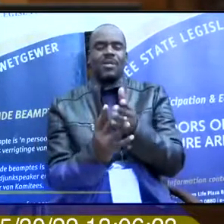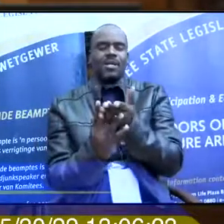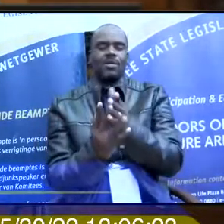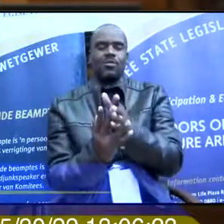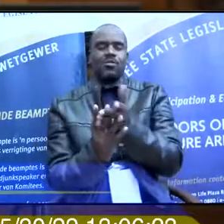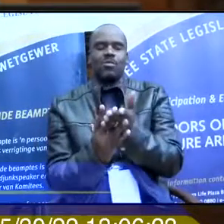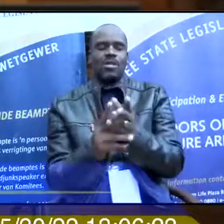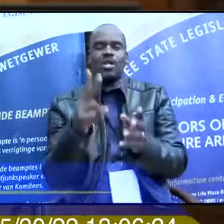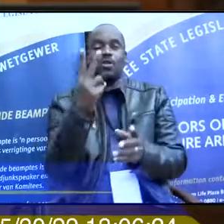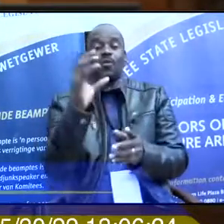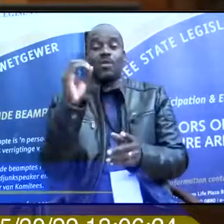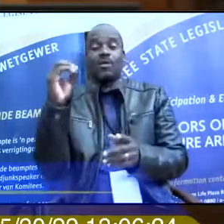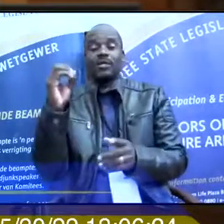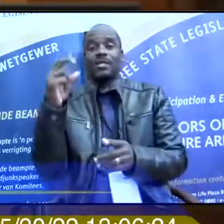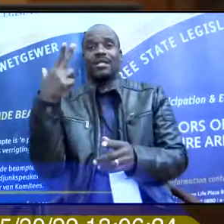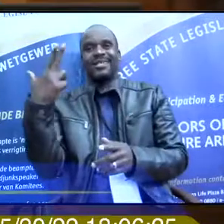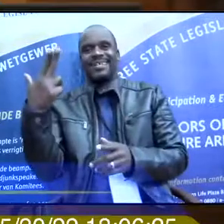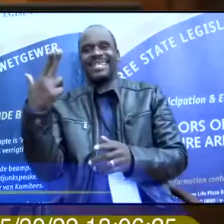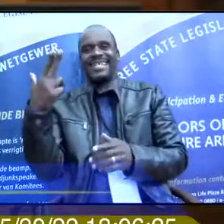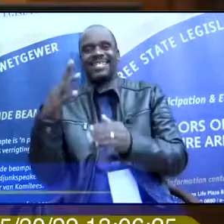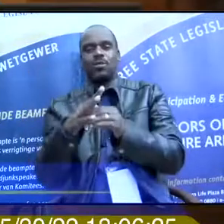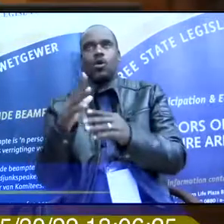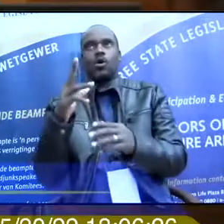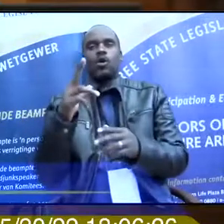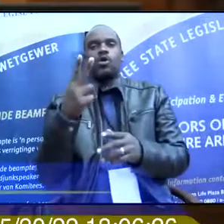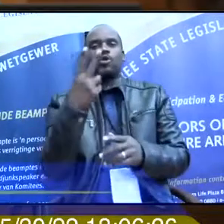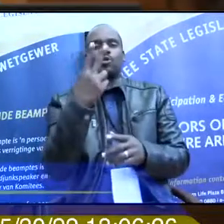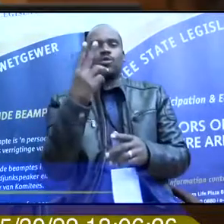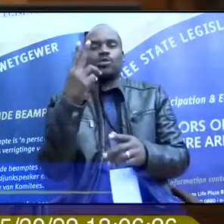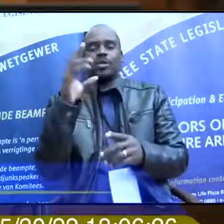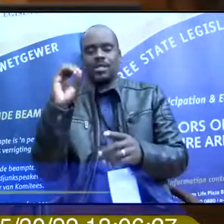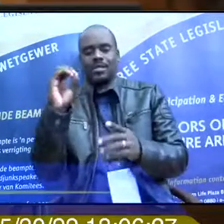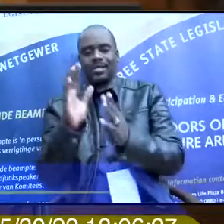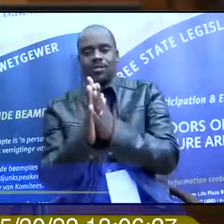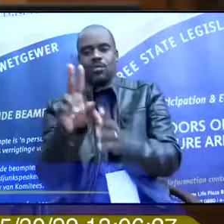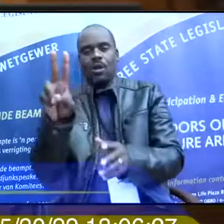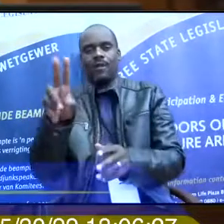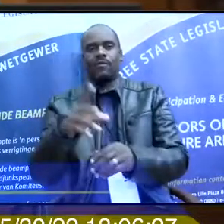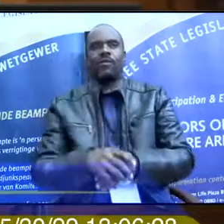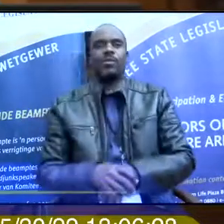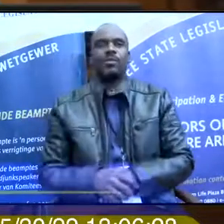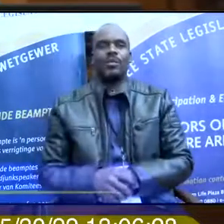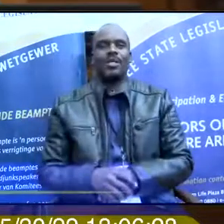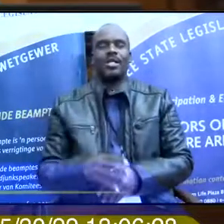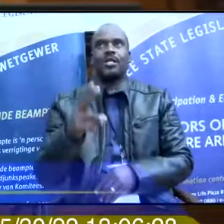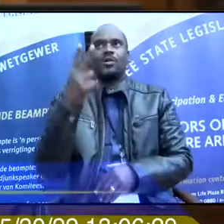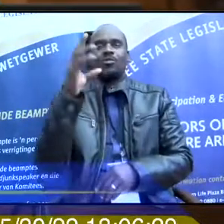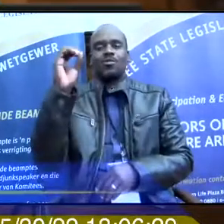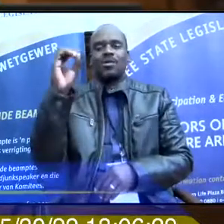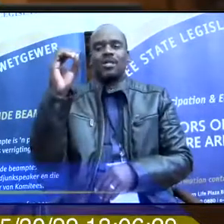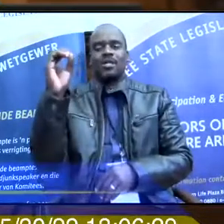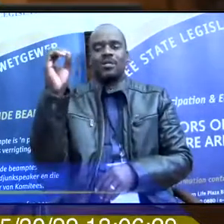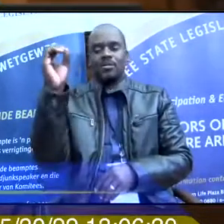in the last decade unemployment rate has increased to about 20 percent